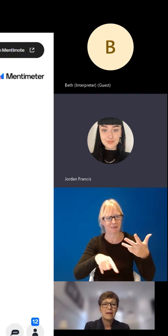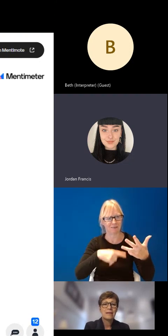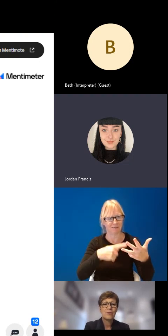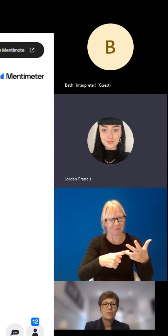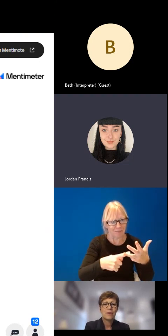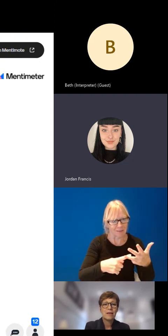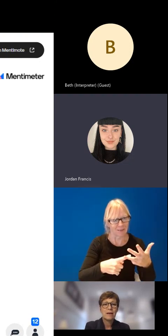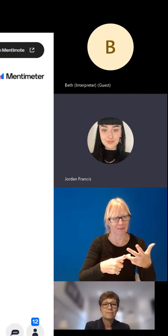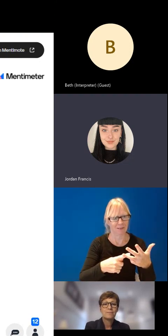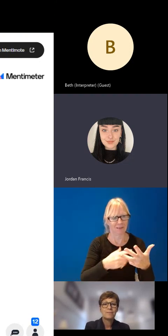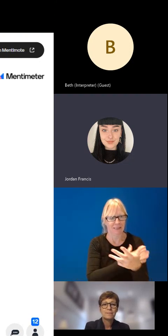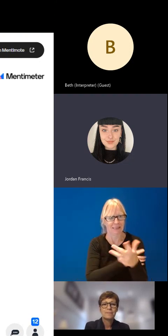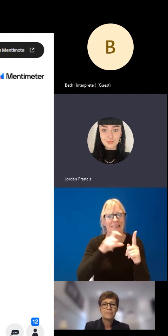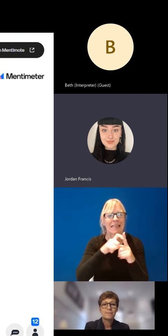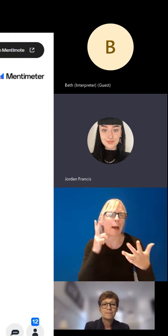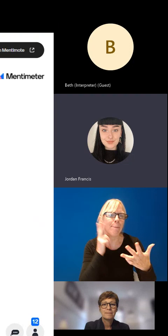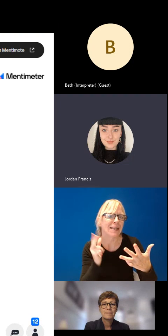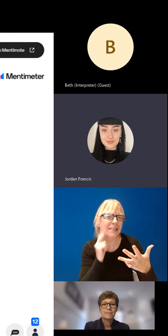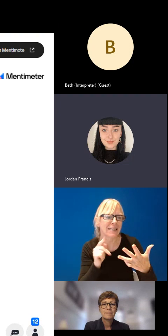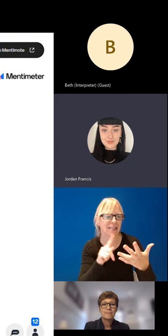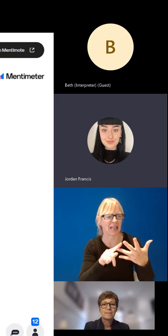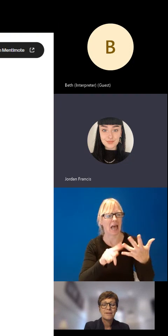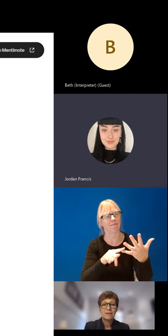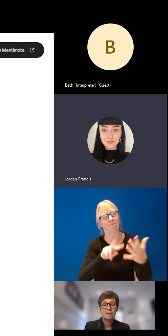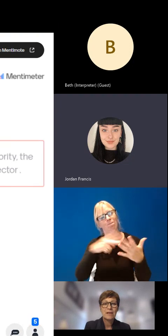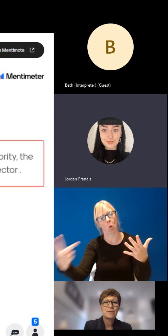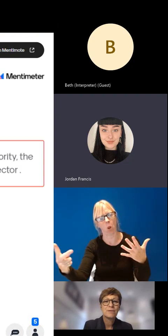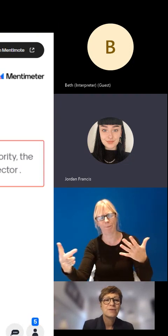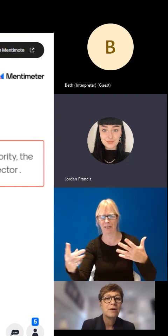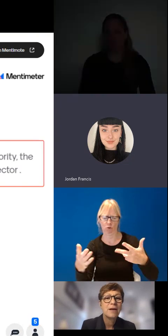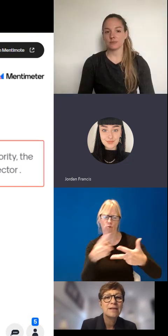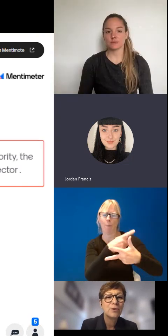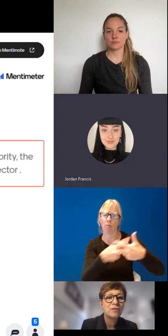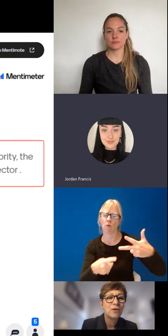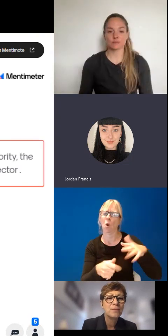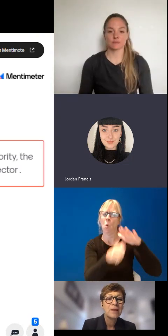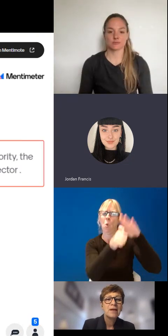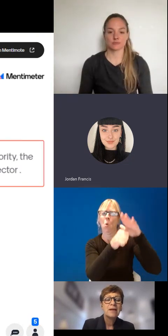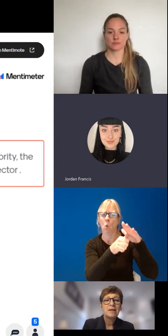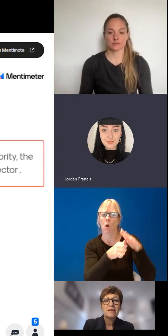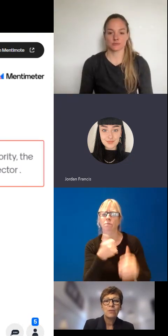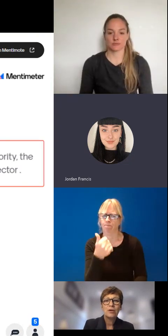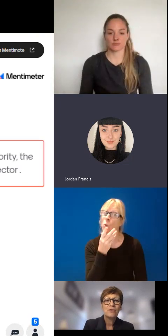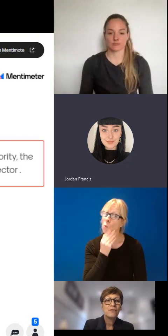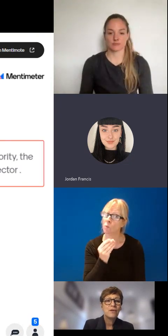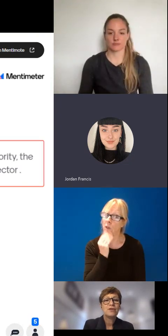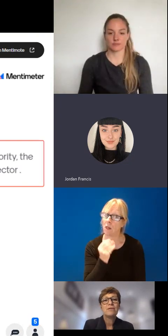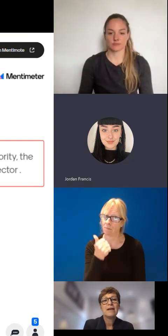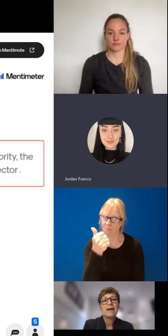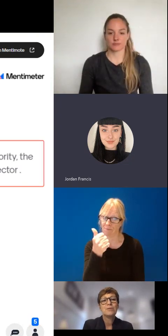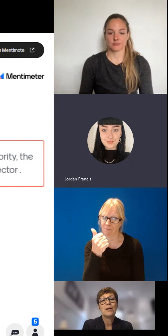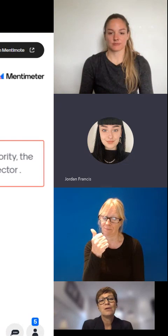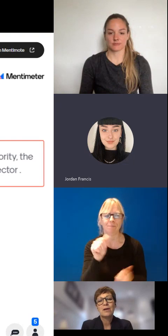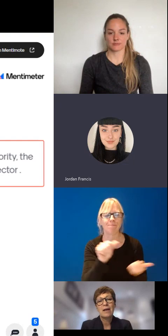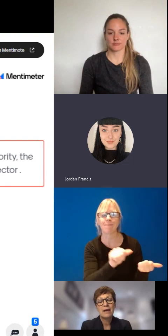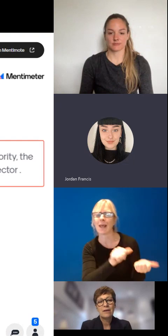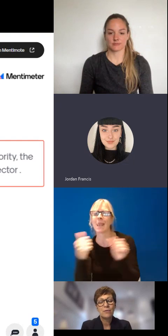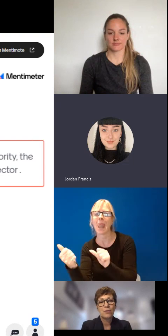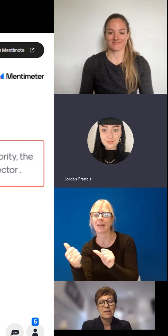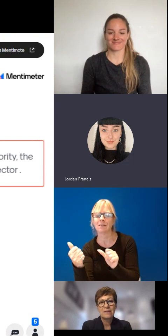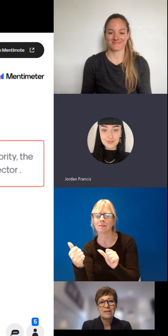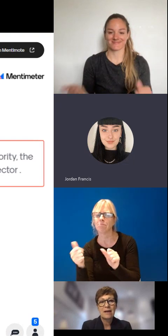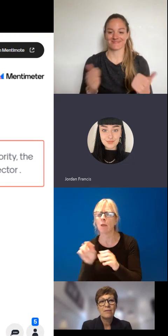Yeah, so a clear top three there. It's really useful to know. Let's move on. So what should future